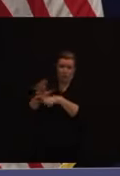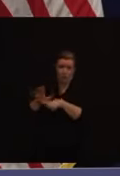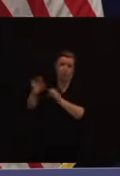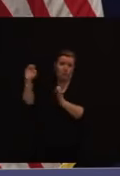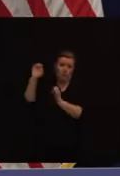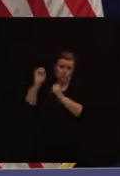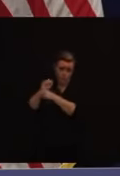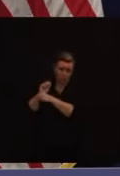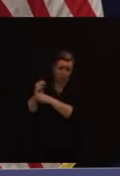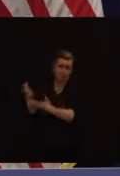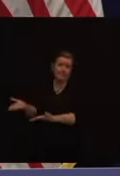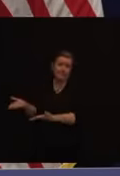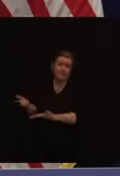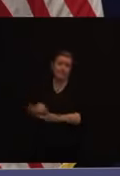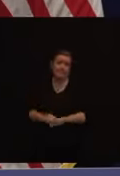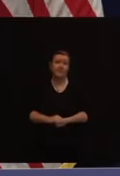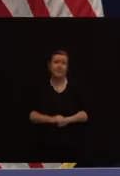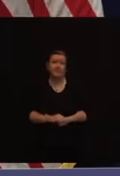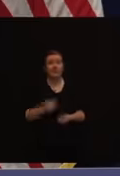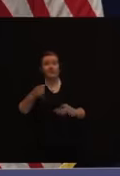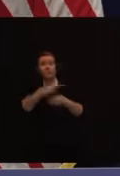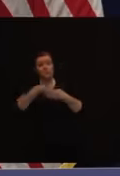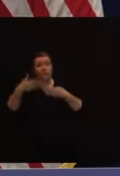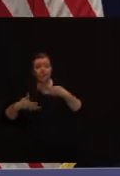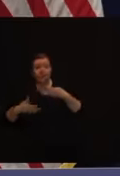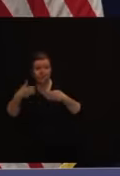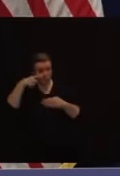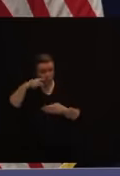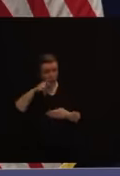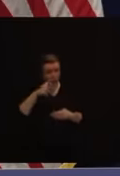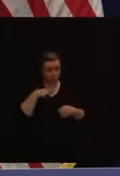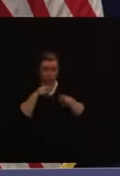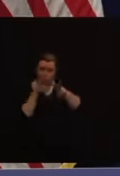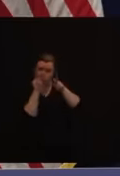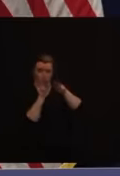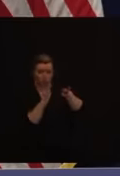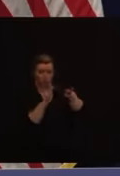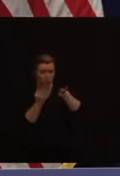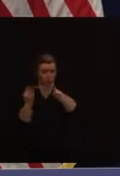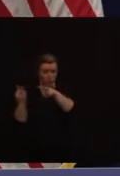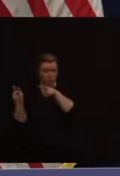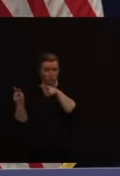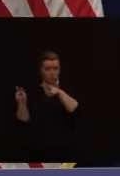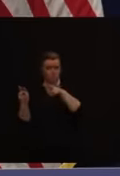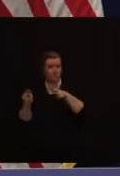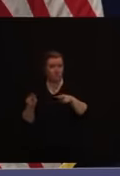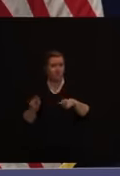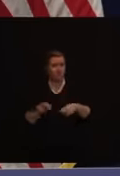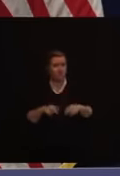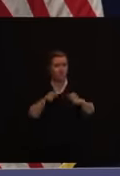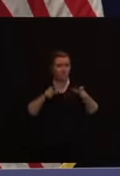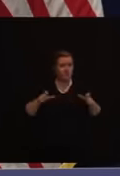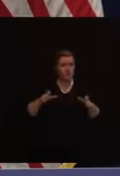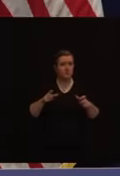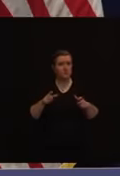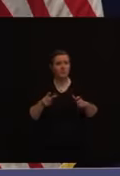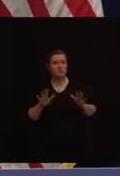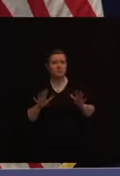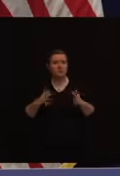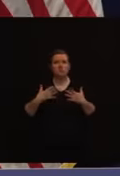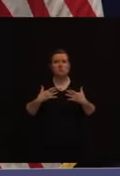weekend in terms of our behavior, all of us. We're trying to let some steam off here. We're very sympathetic to